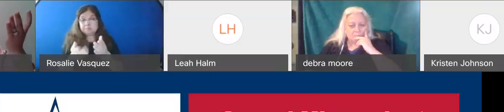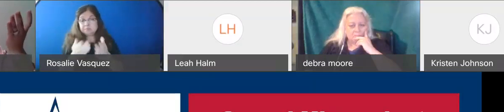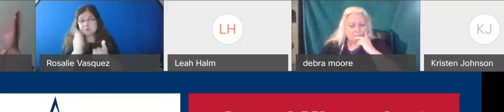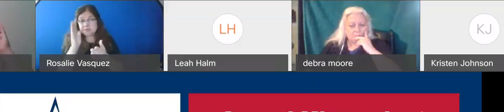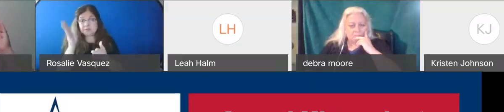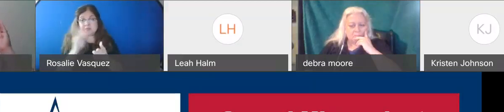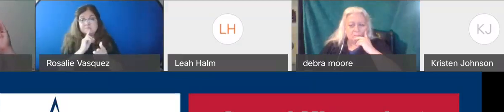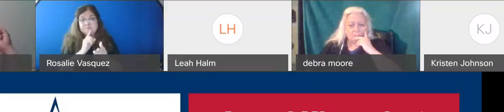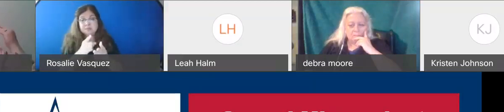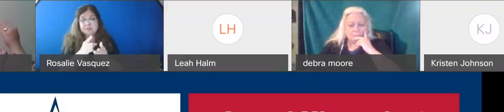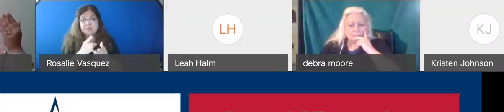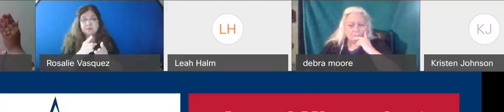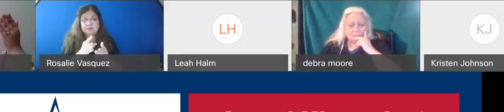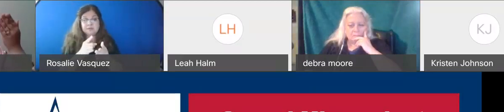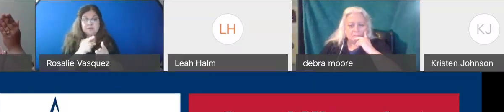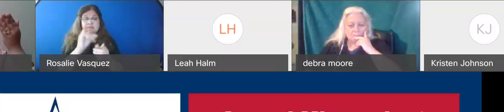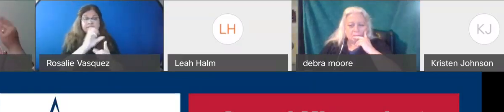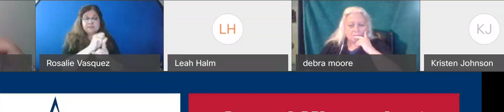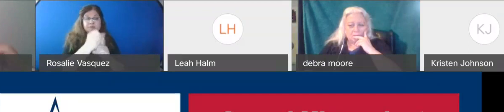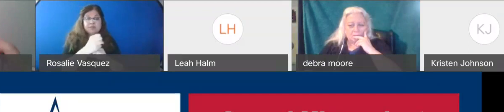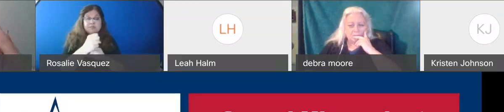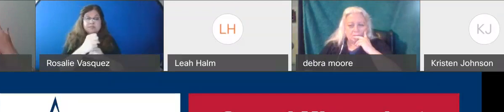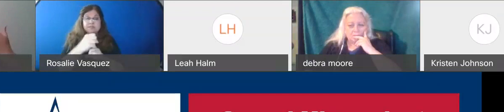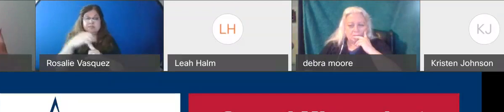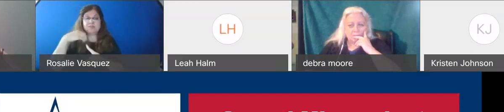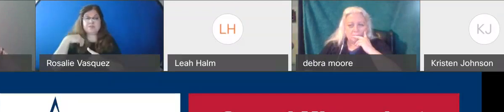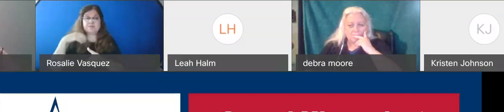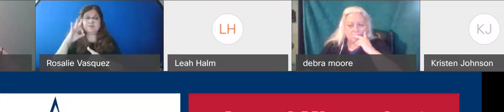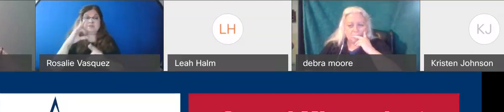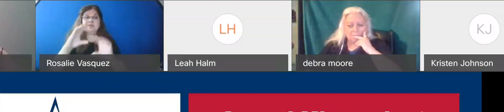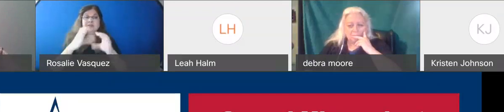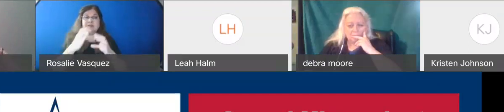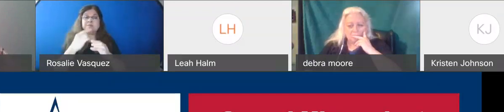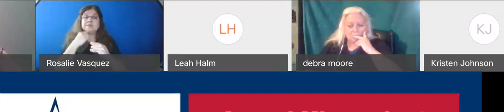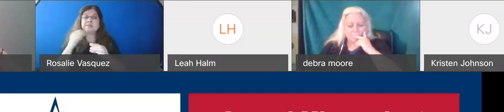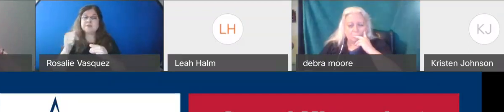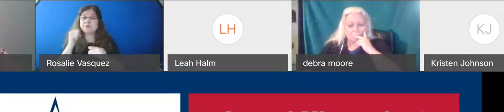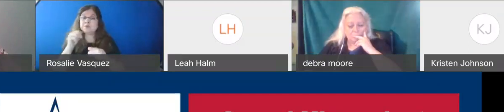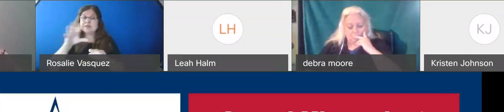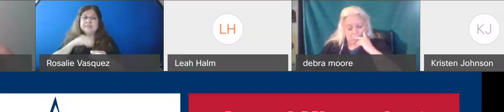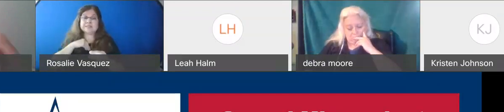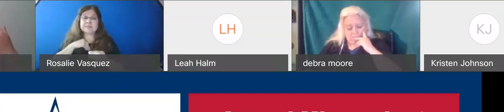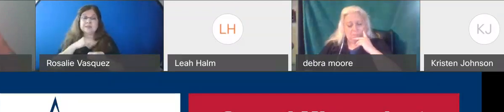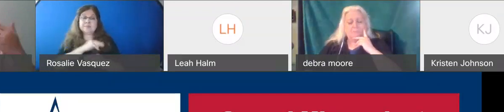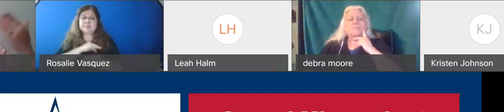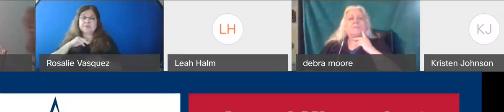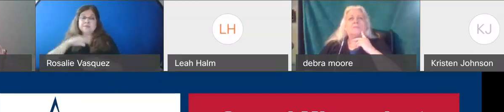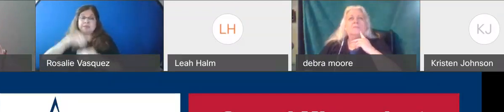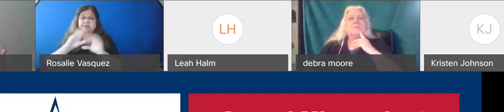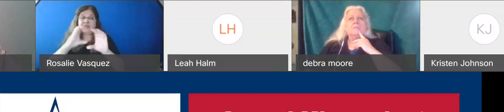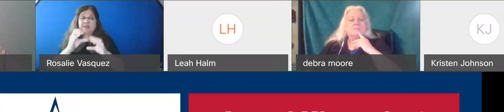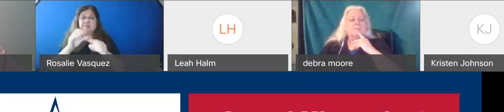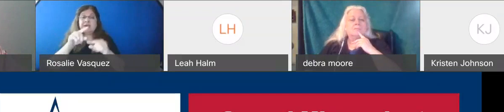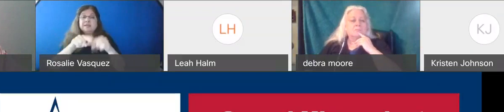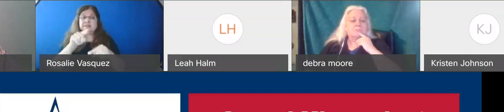be, in this case, an officer of a club saying that they would not get membership into the club unless they do X, Y, and